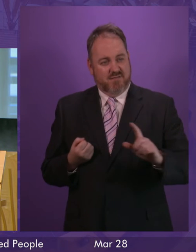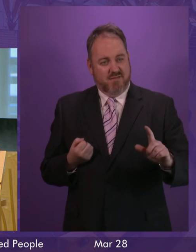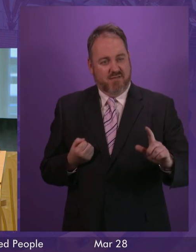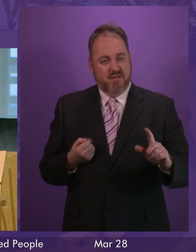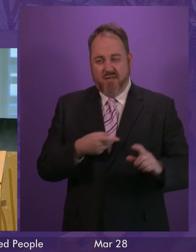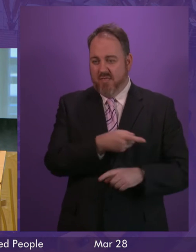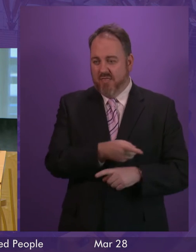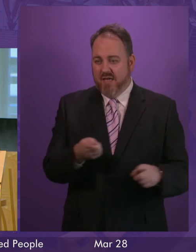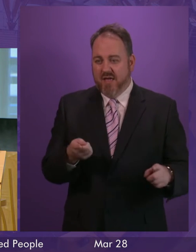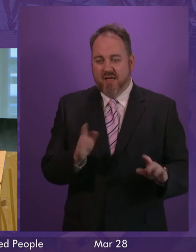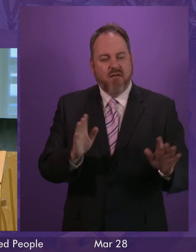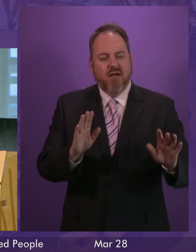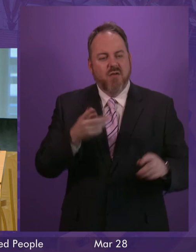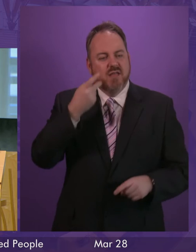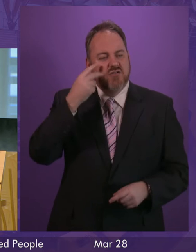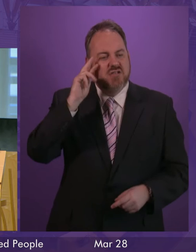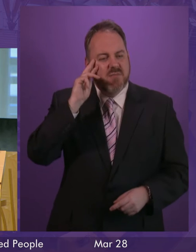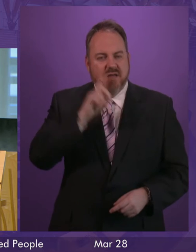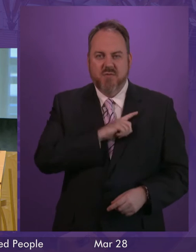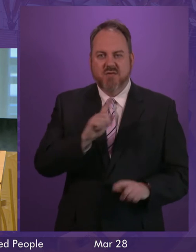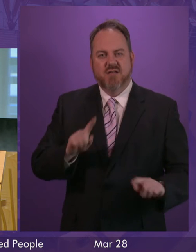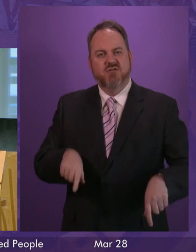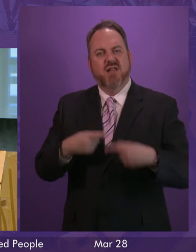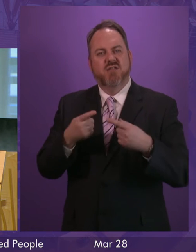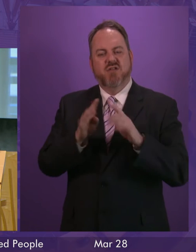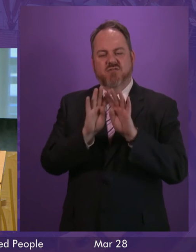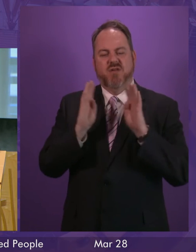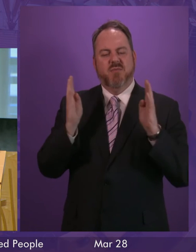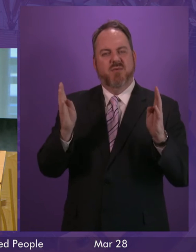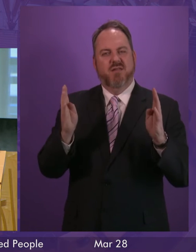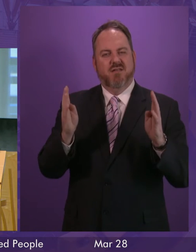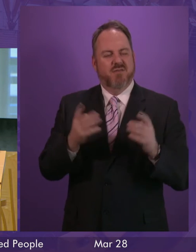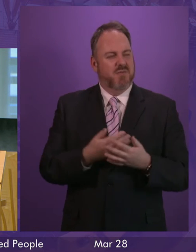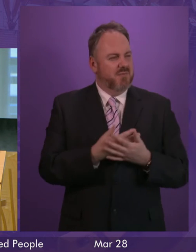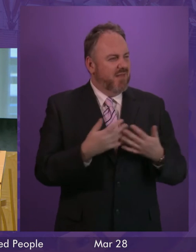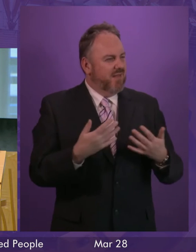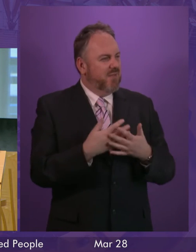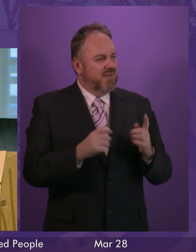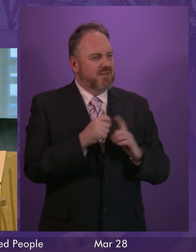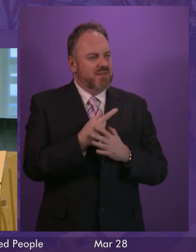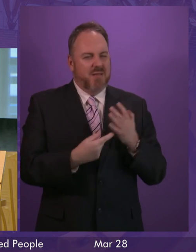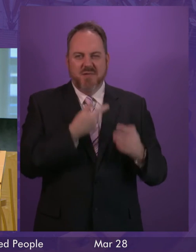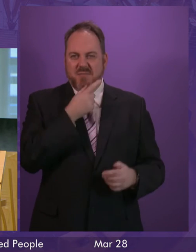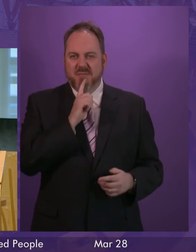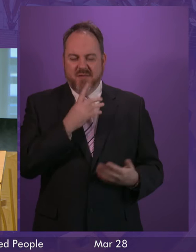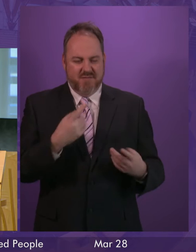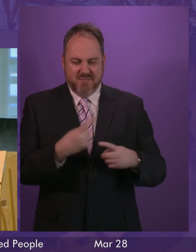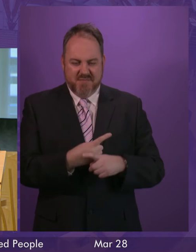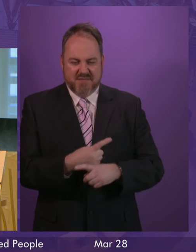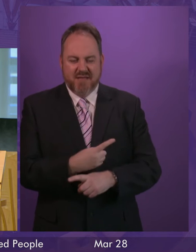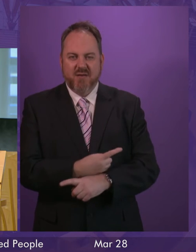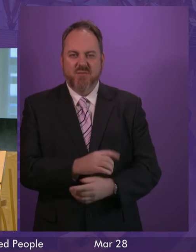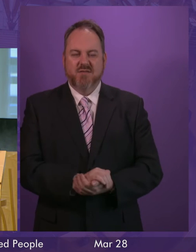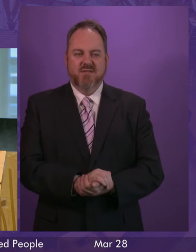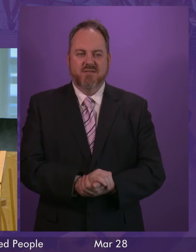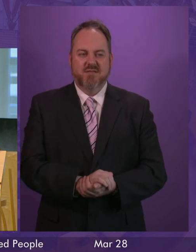it subsequently overturned. It's simply unconscionable that so many people in need are being failed, raising questions about the number choosing not to proceed to a